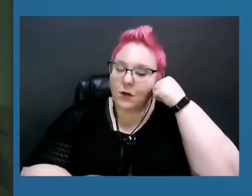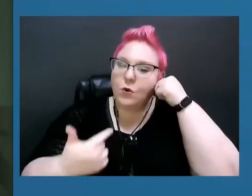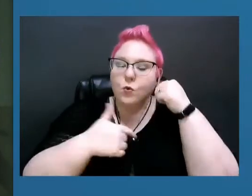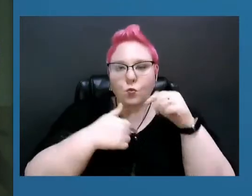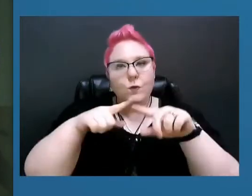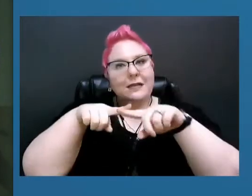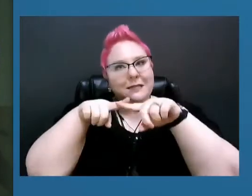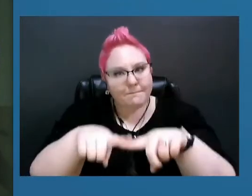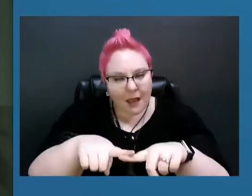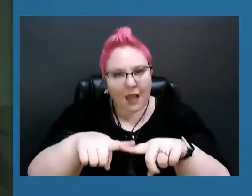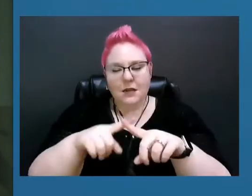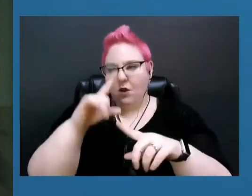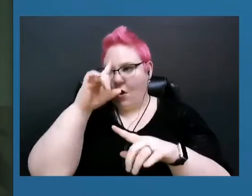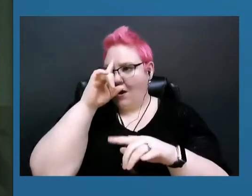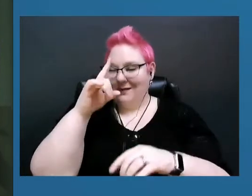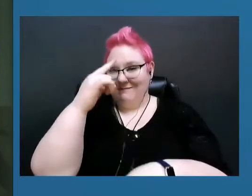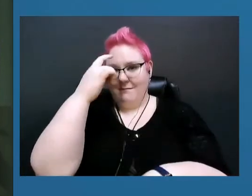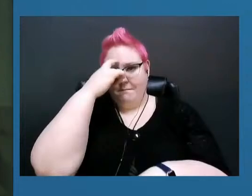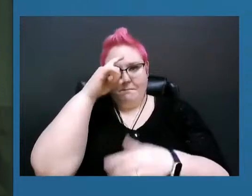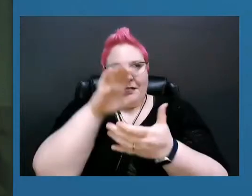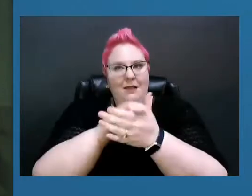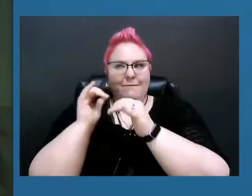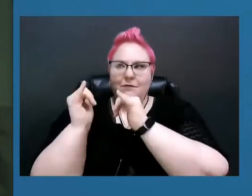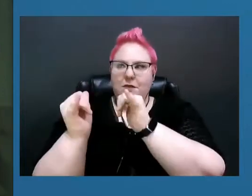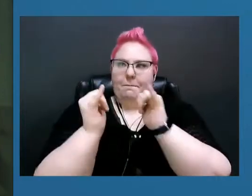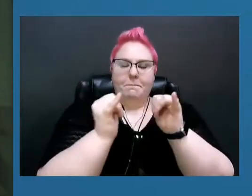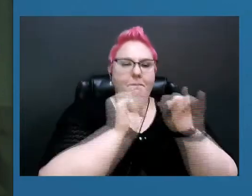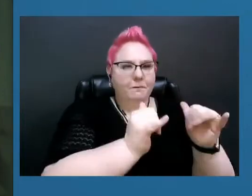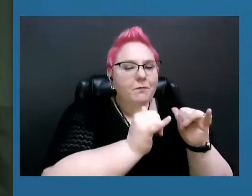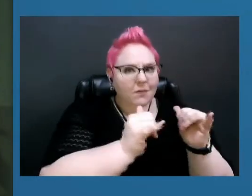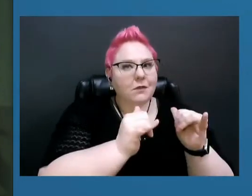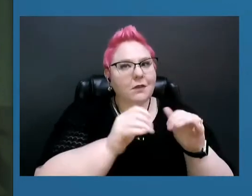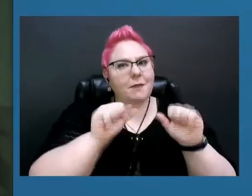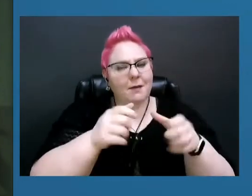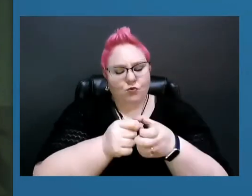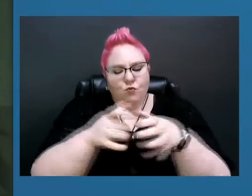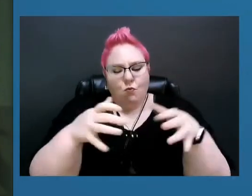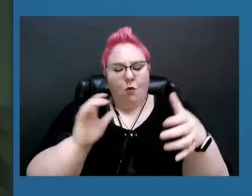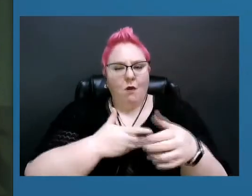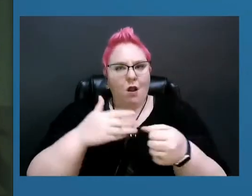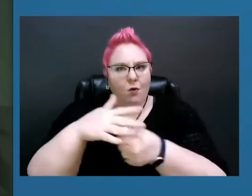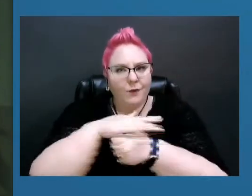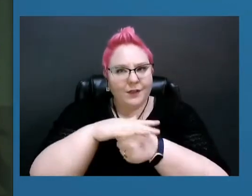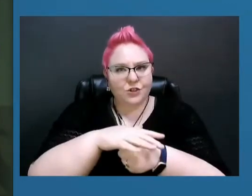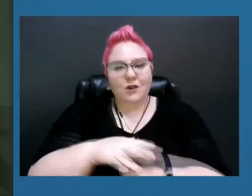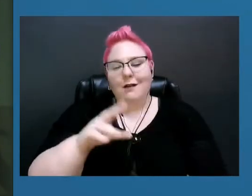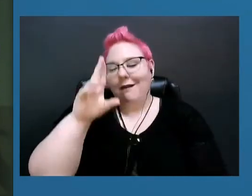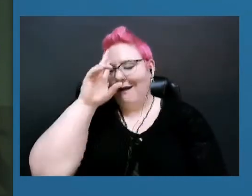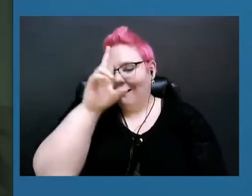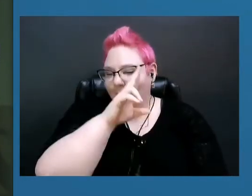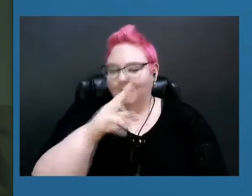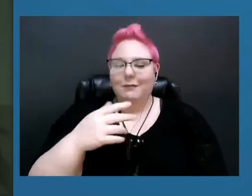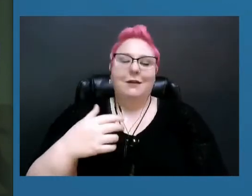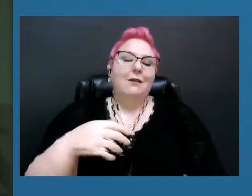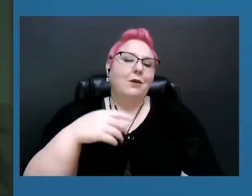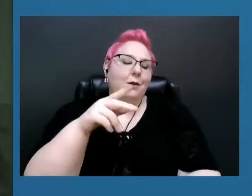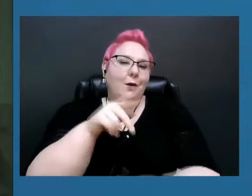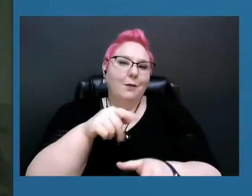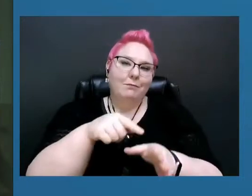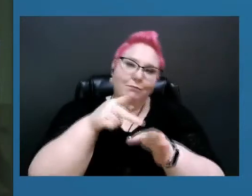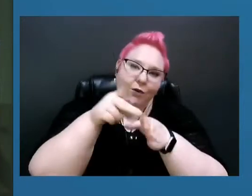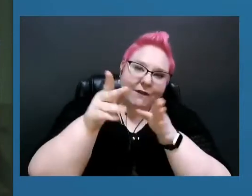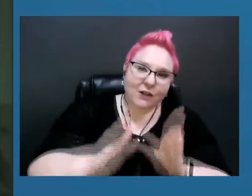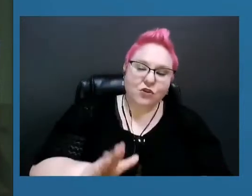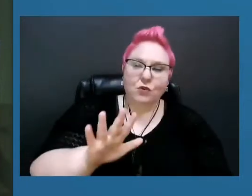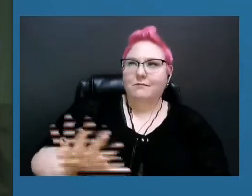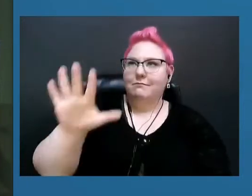on like-minded partners to meet the growing needs of our region. Our public health officials, hospitals, and other medical organizations across the